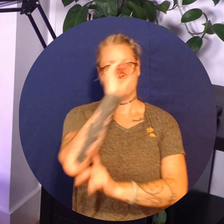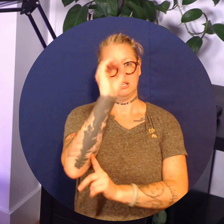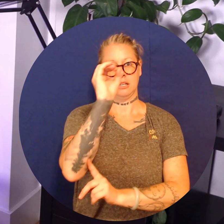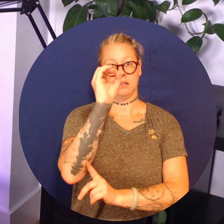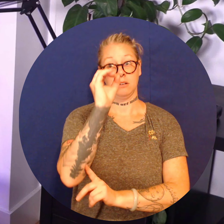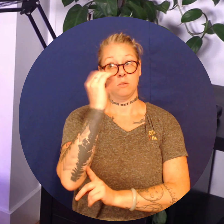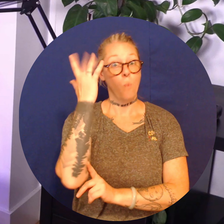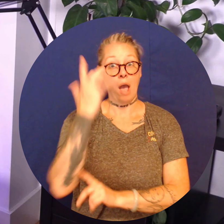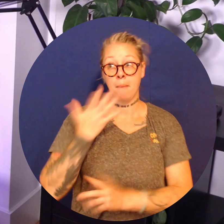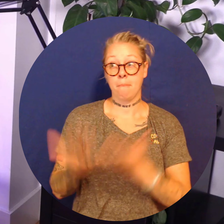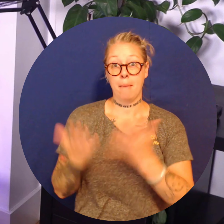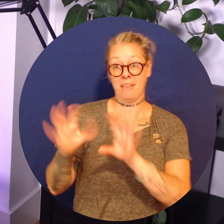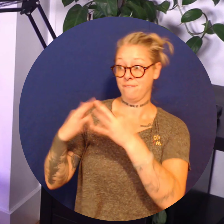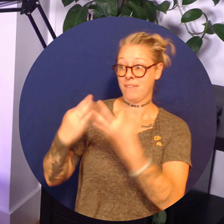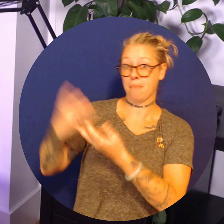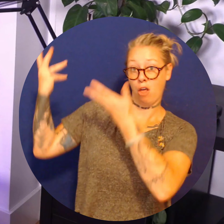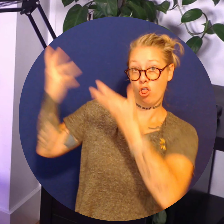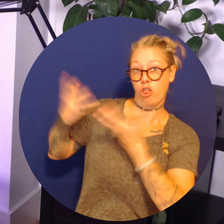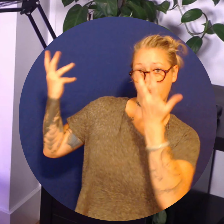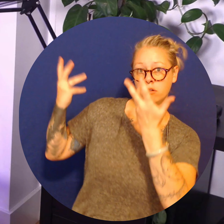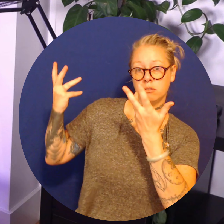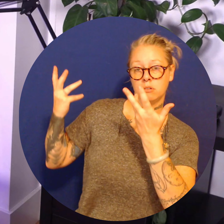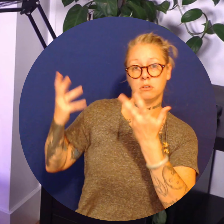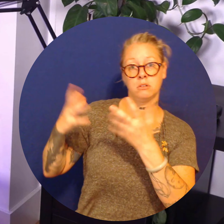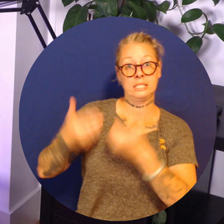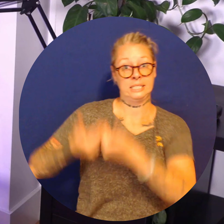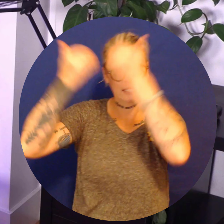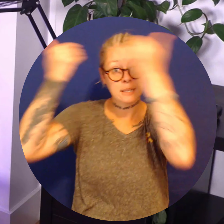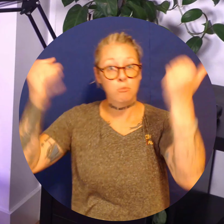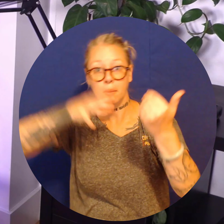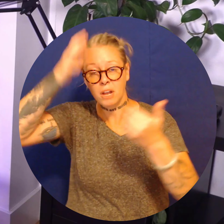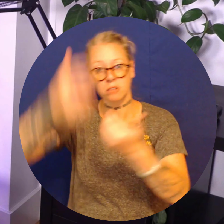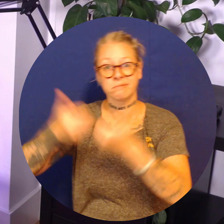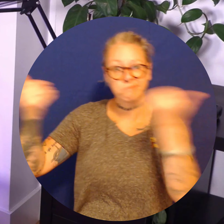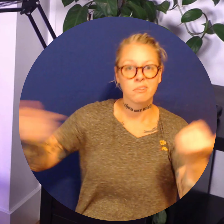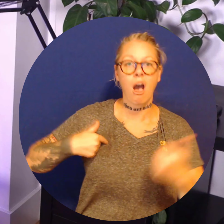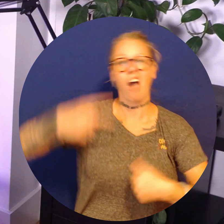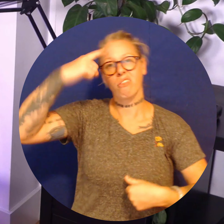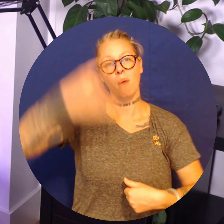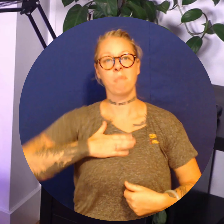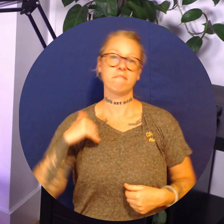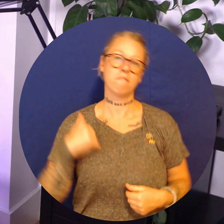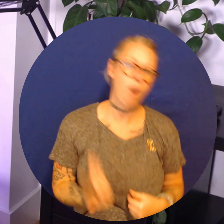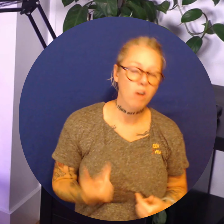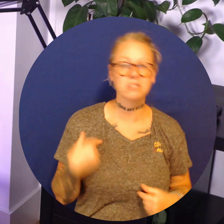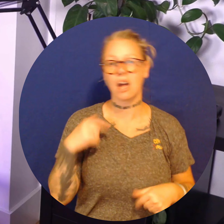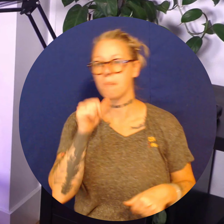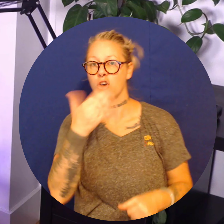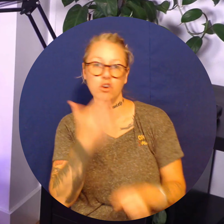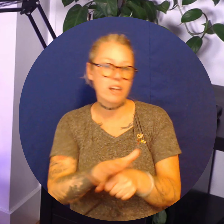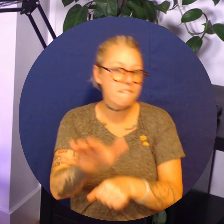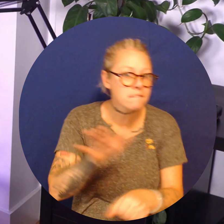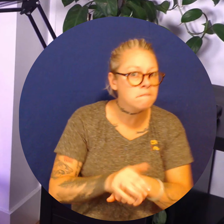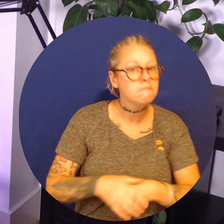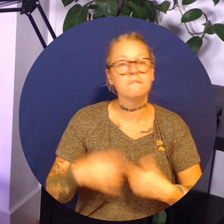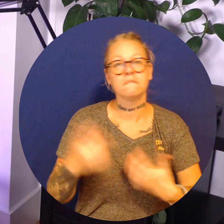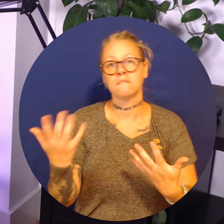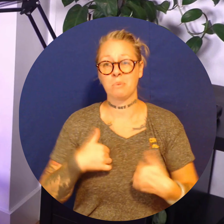my abandonment issues from when my family broke up and i took on the responsibility of thinking it was my fault or i couldn't do enough or i'm the